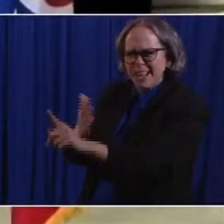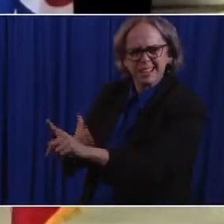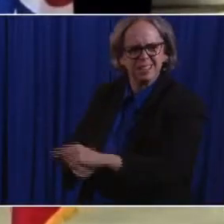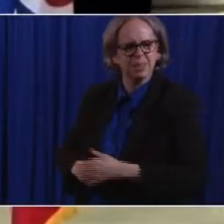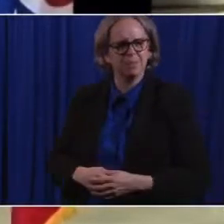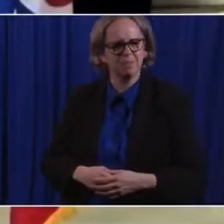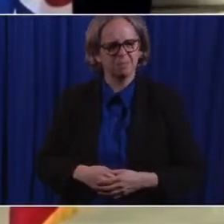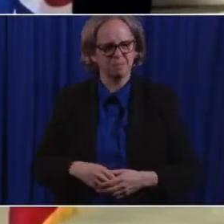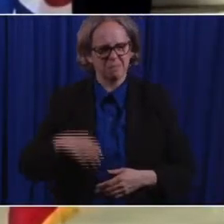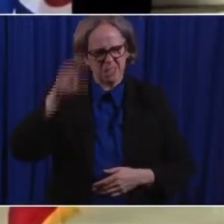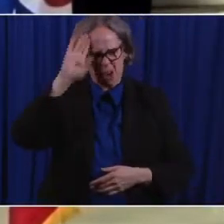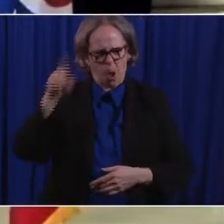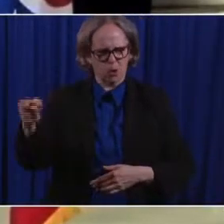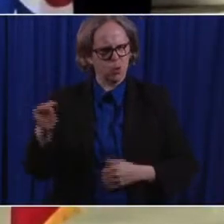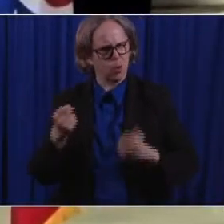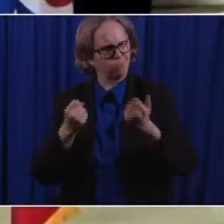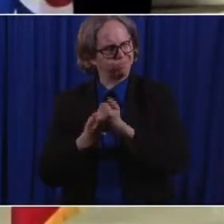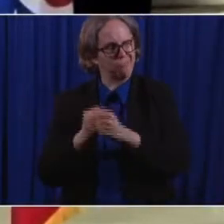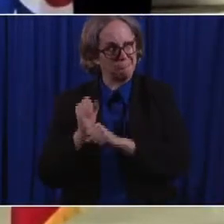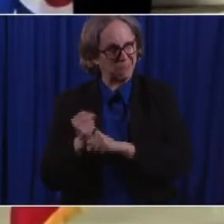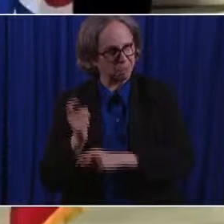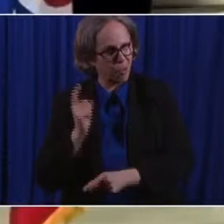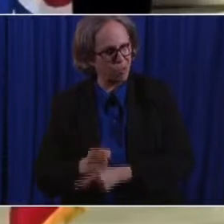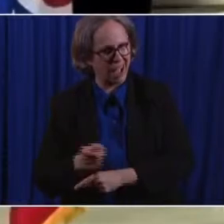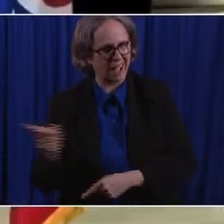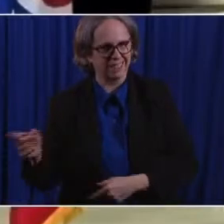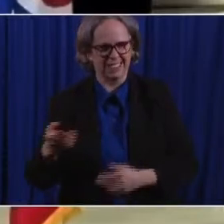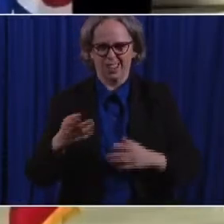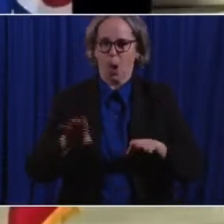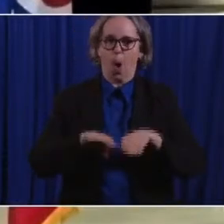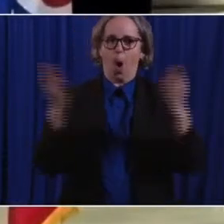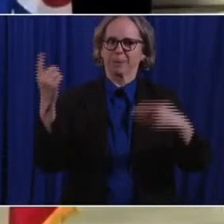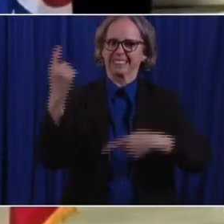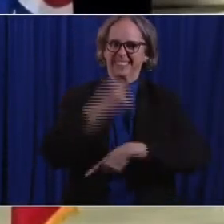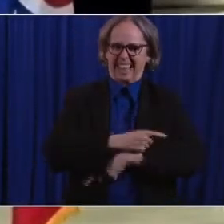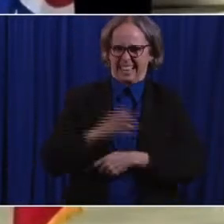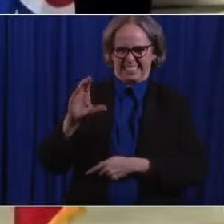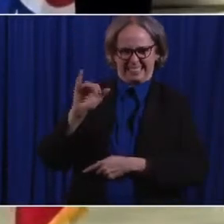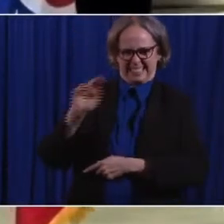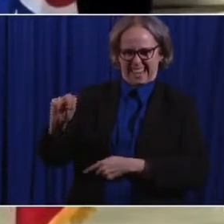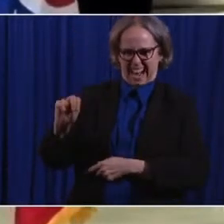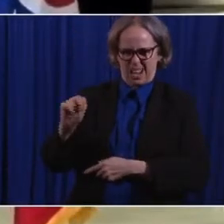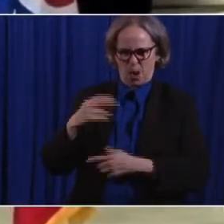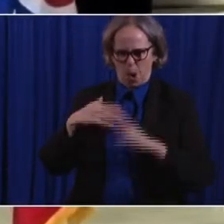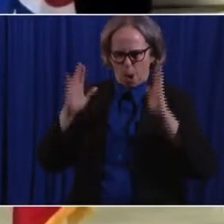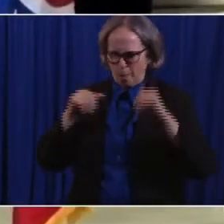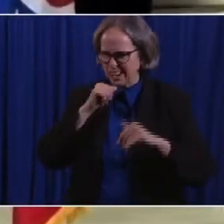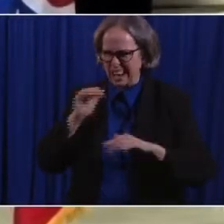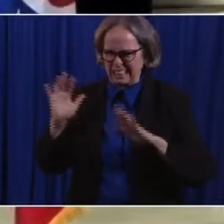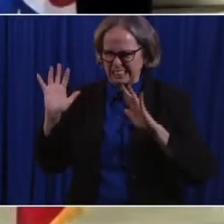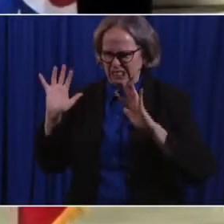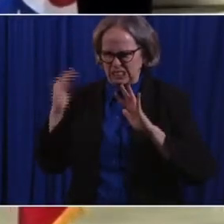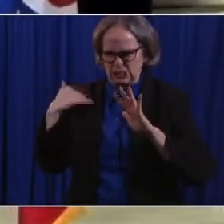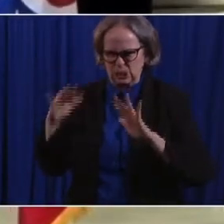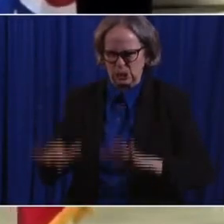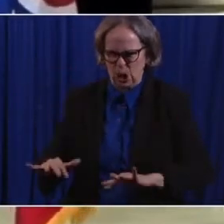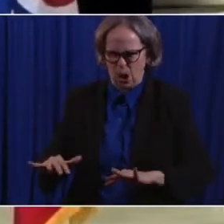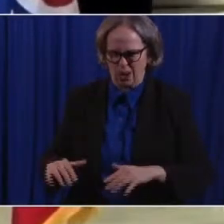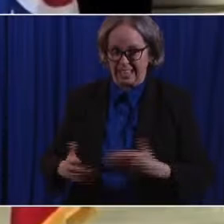day in Cincinnati, I hope it's not snowing in Cincinnati like it is here in Columbus. So we have snow flurries as I look out the